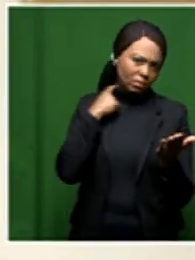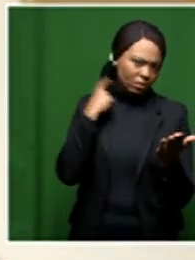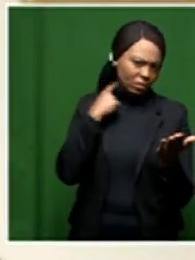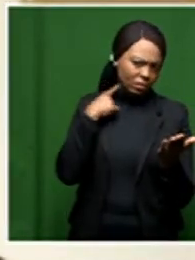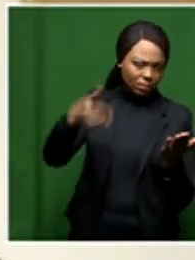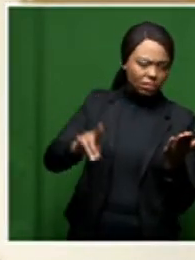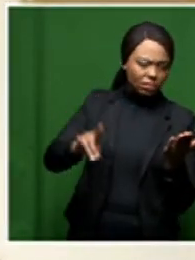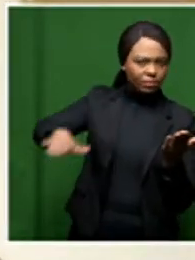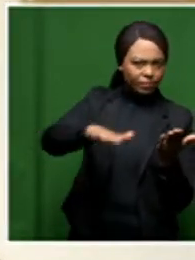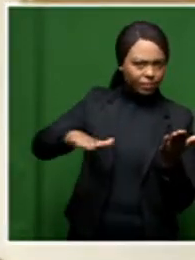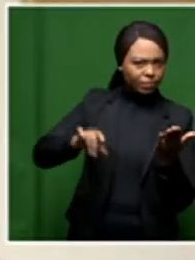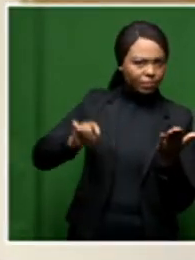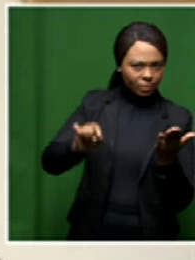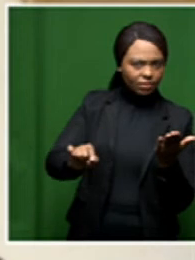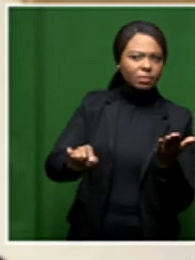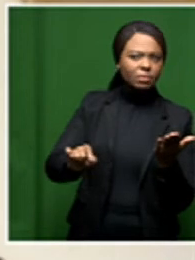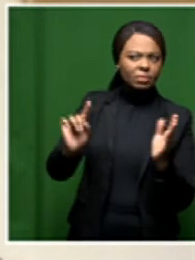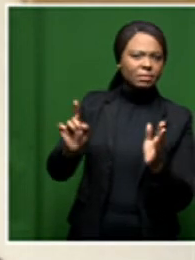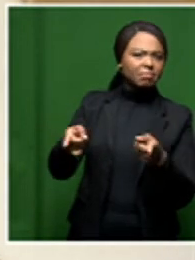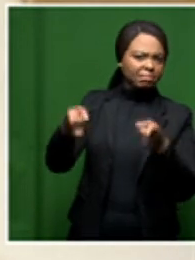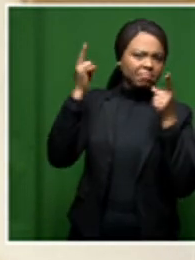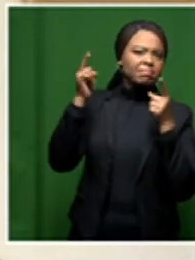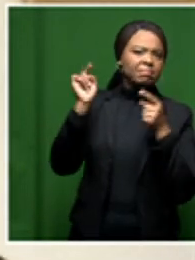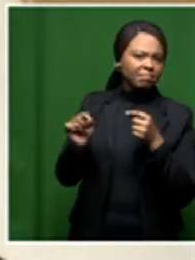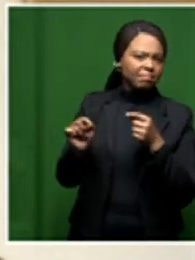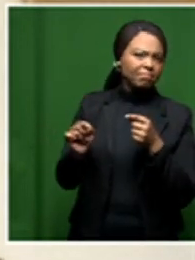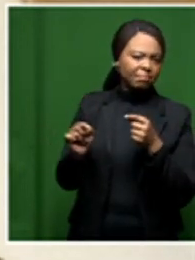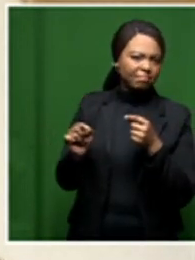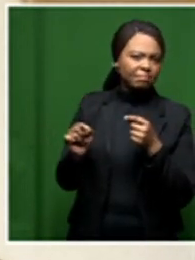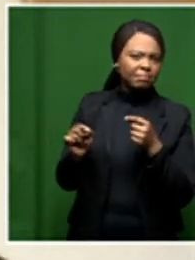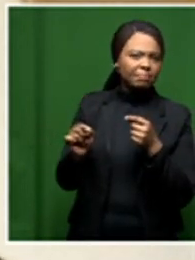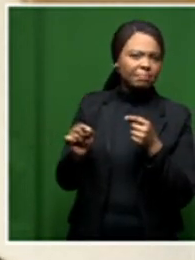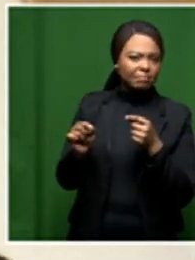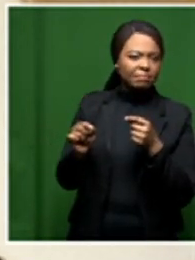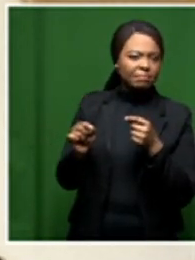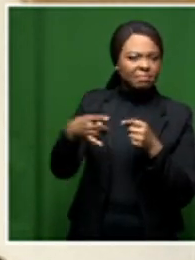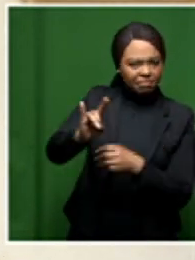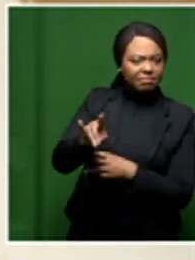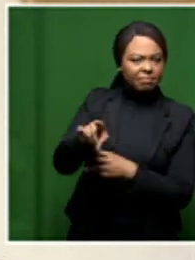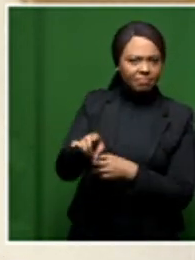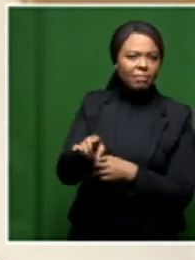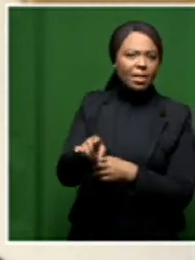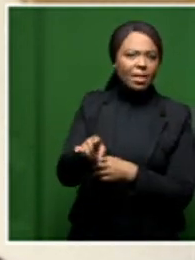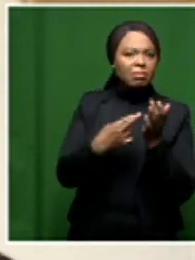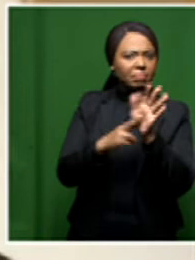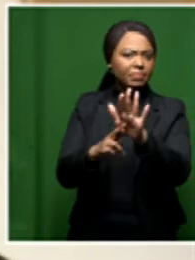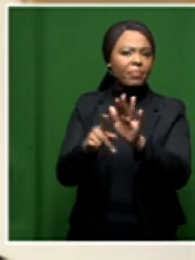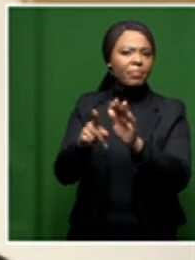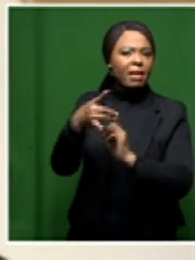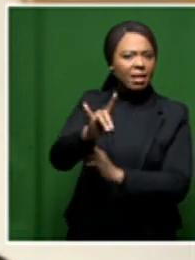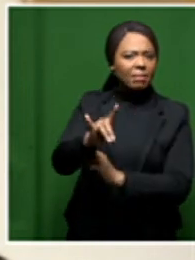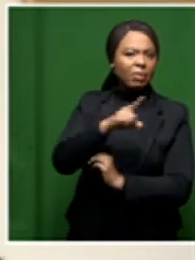dogs are an endangered species, and we need to preserve our animals. I see every now and